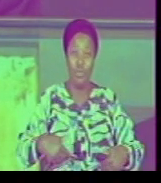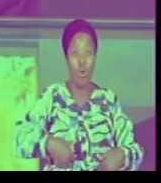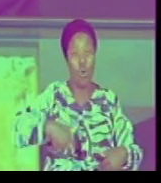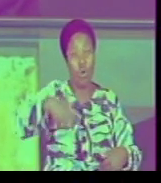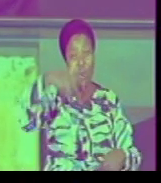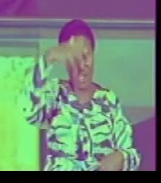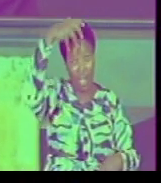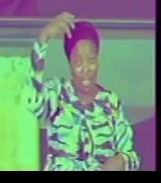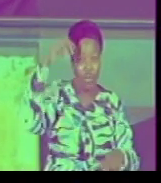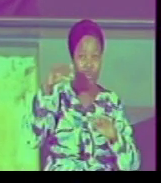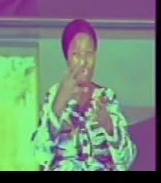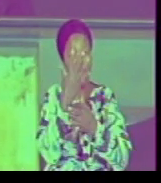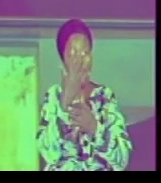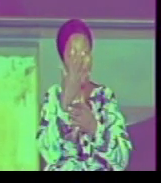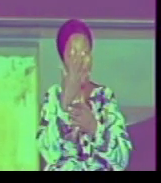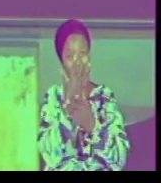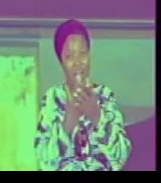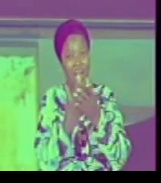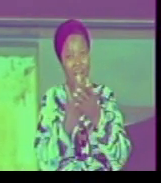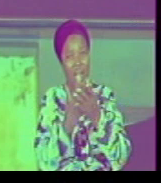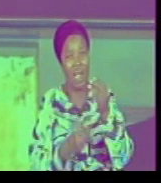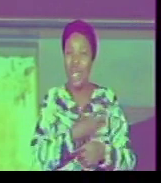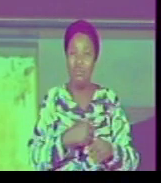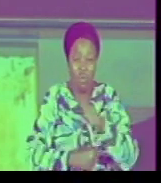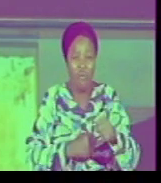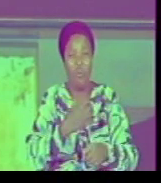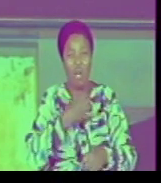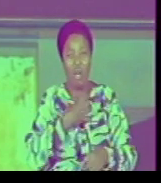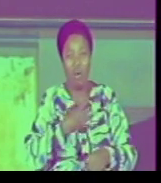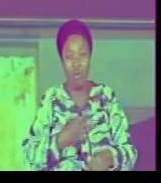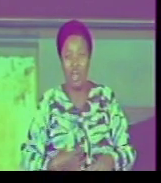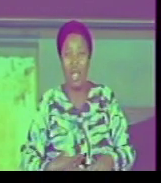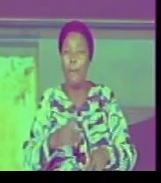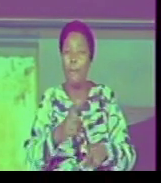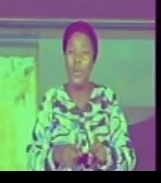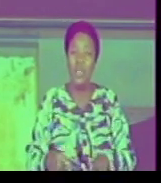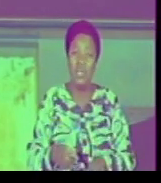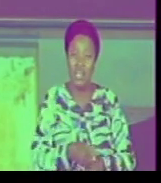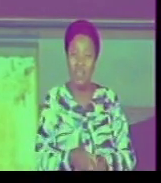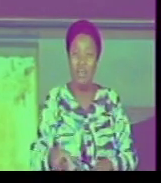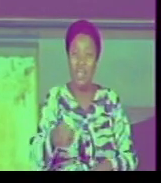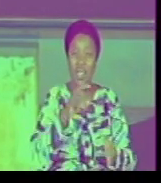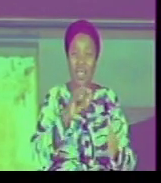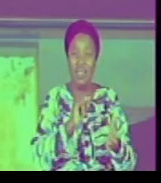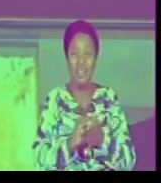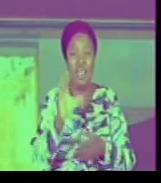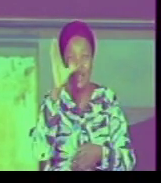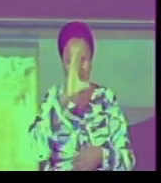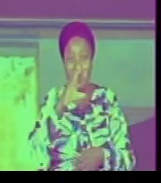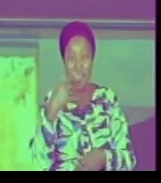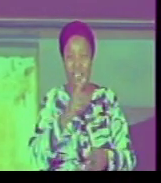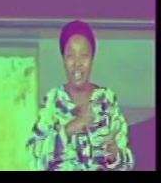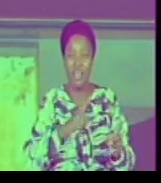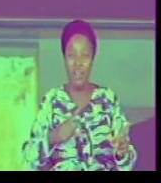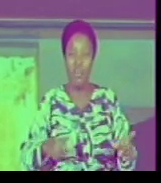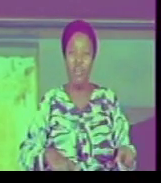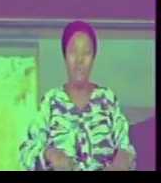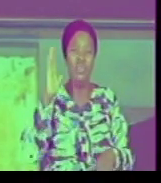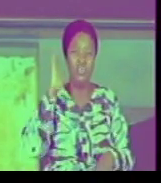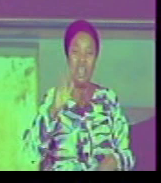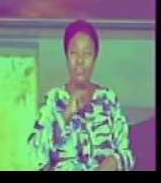and suffer hunger, but they that seek the Lord shall not want, shall